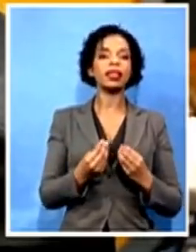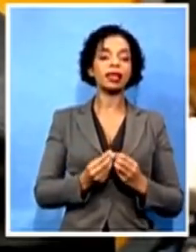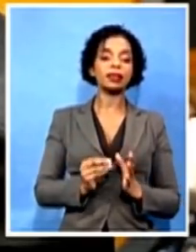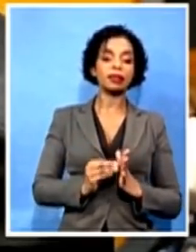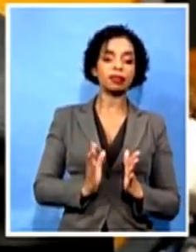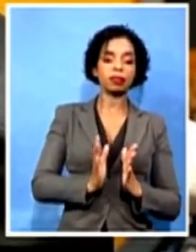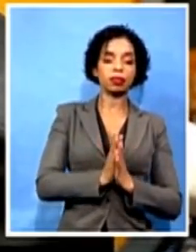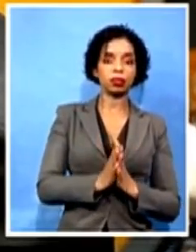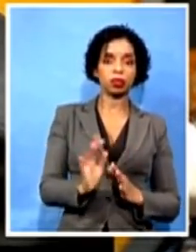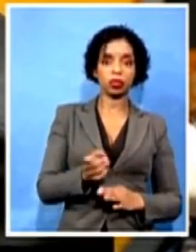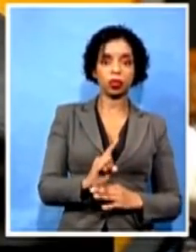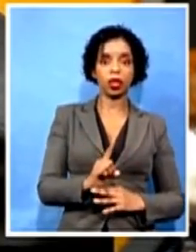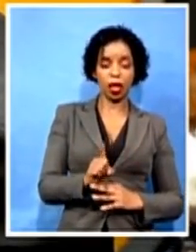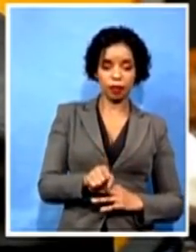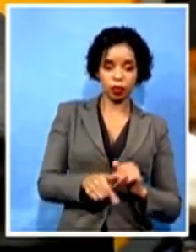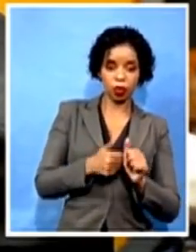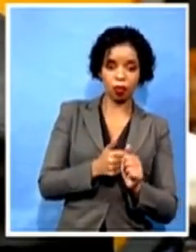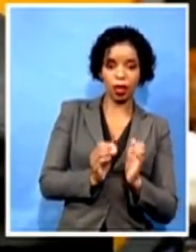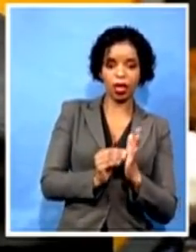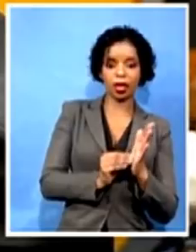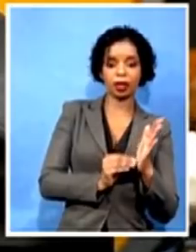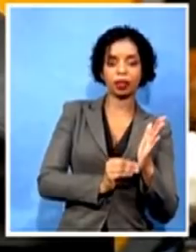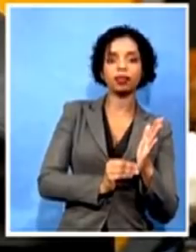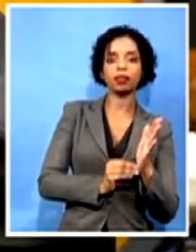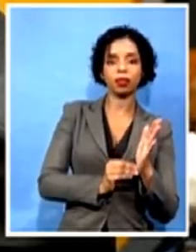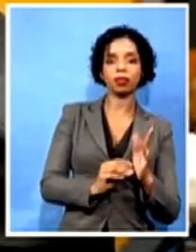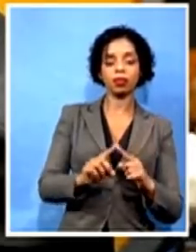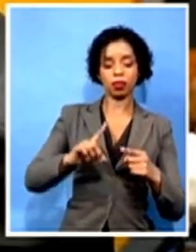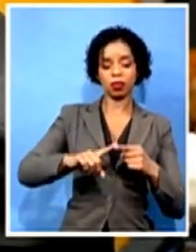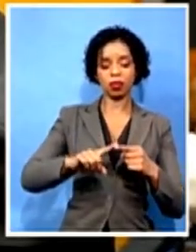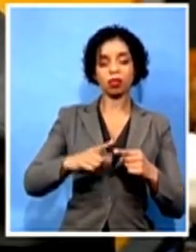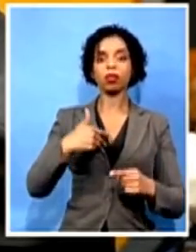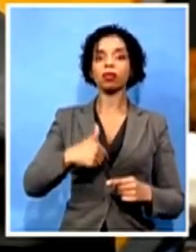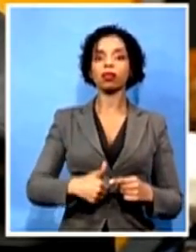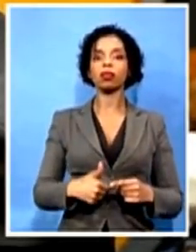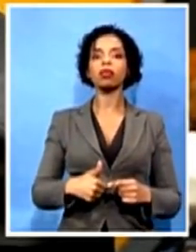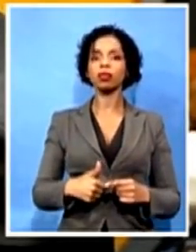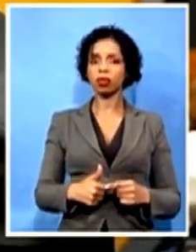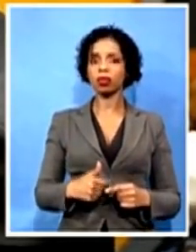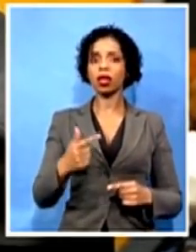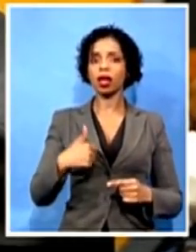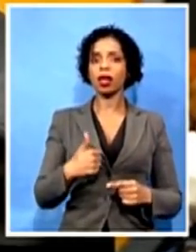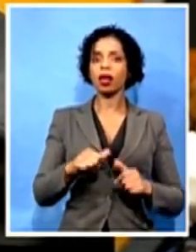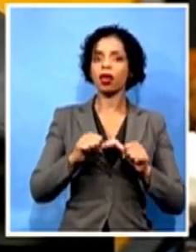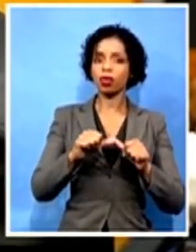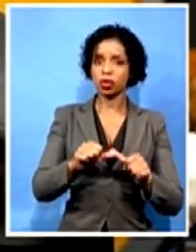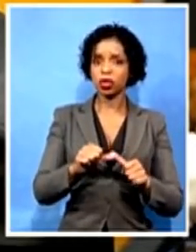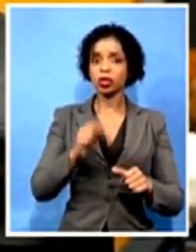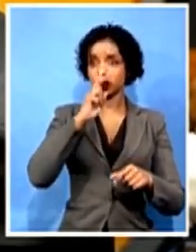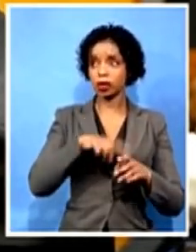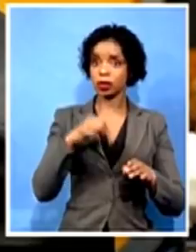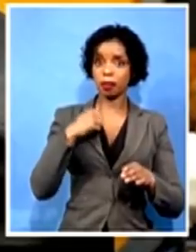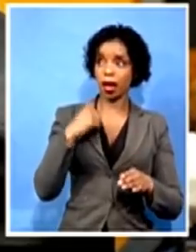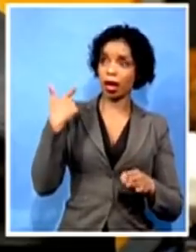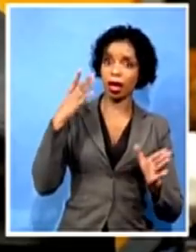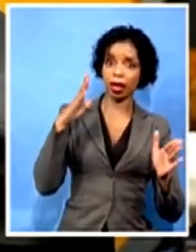respectfully submit further that the interests of justice do not require my continued detention. A substantial burden will be cast upon myself and my family if I were to